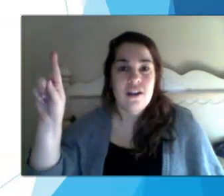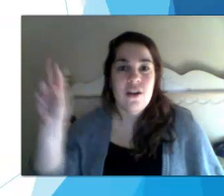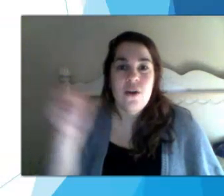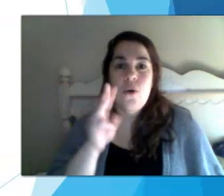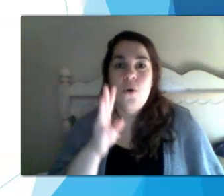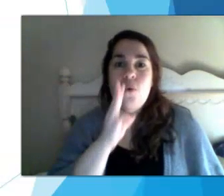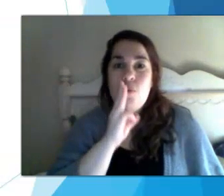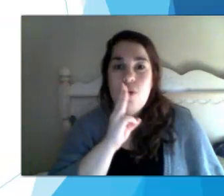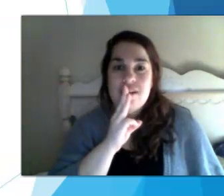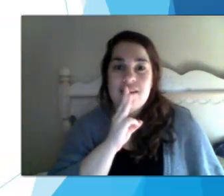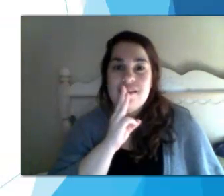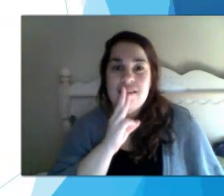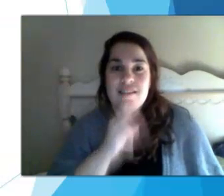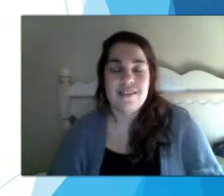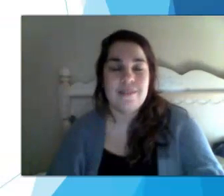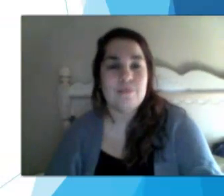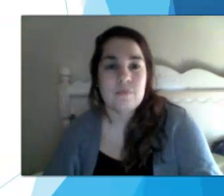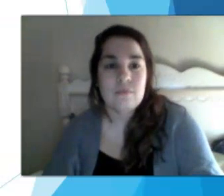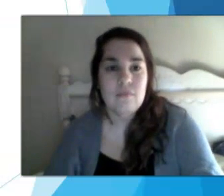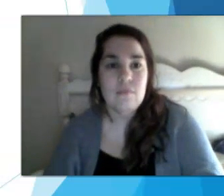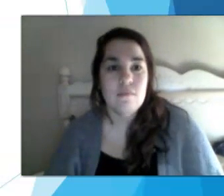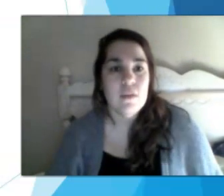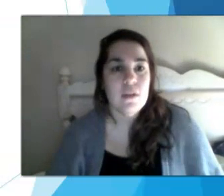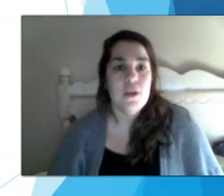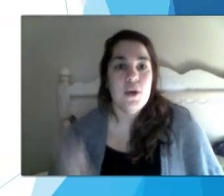W-A-T-E-R. Water.